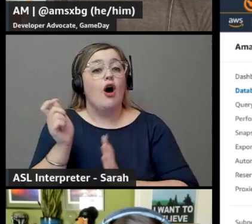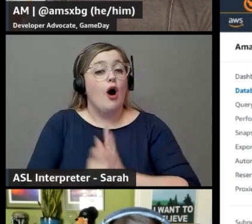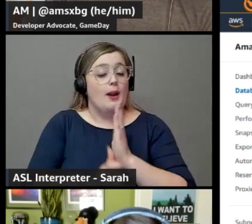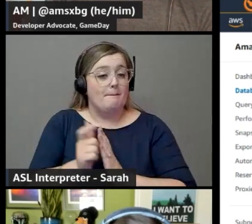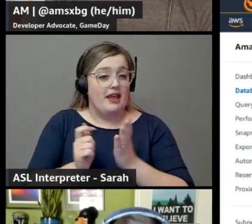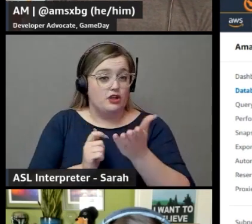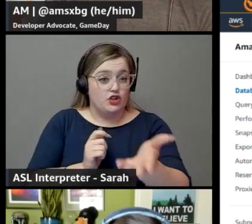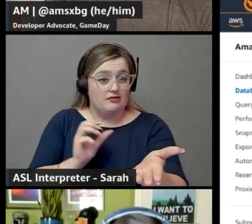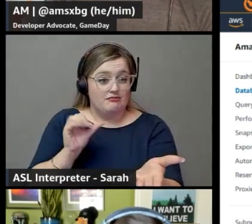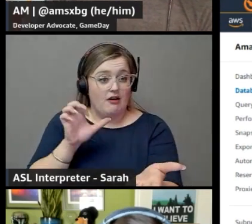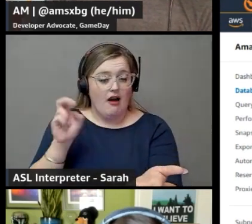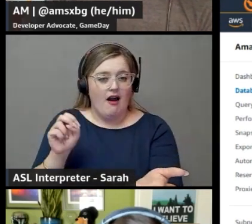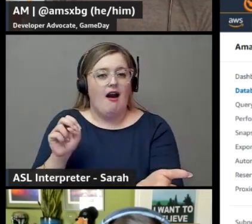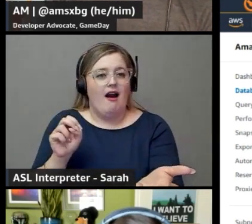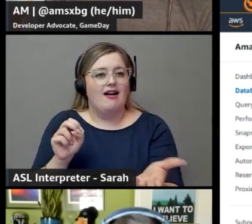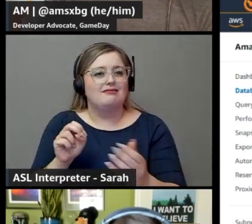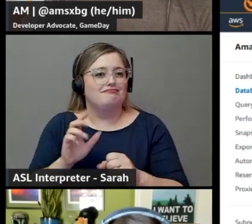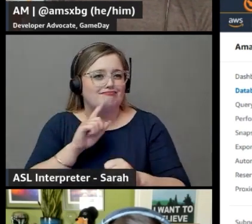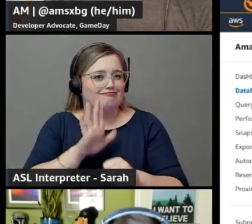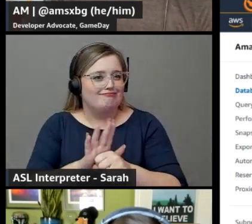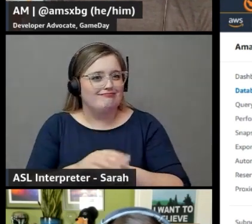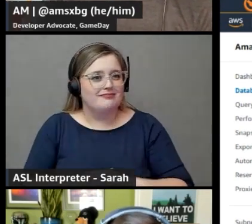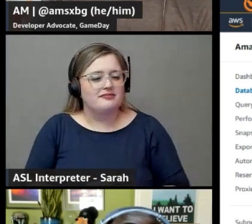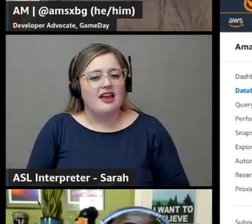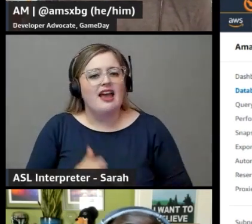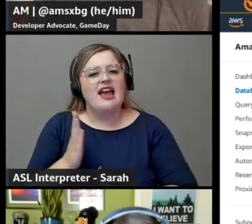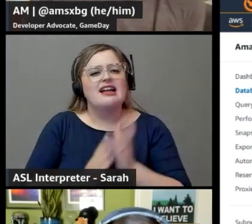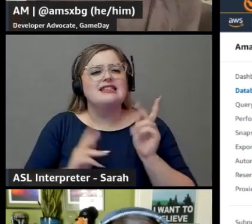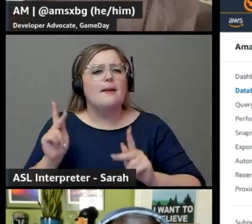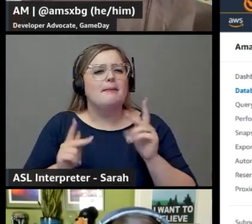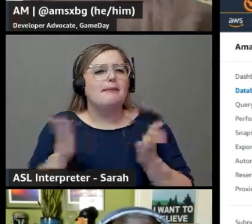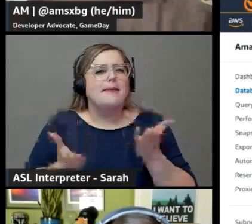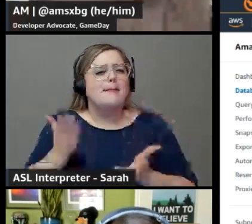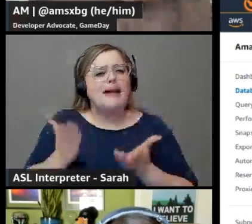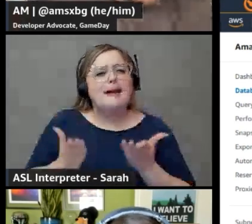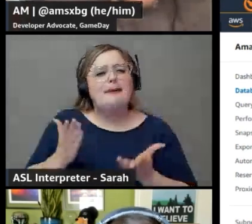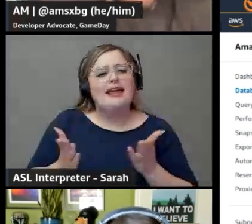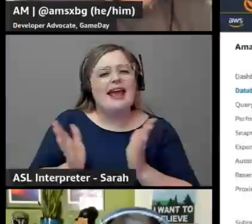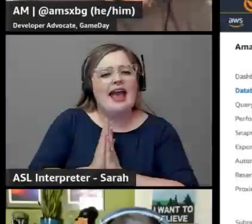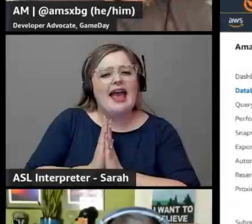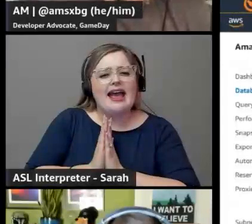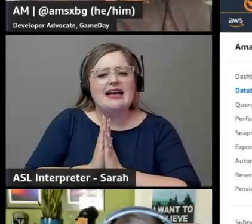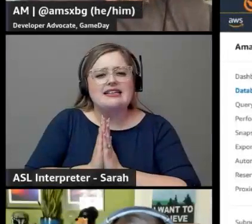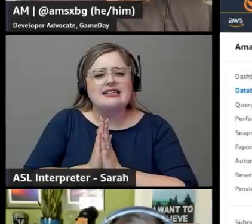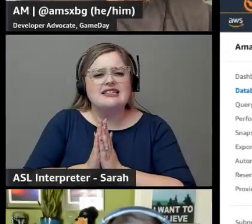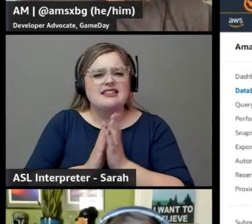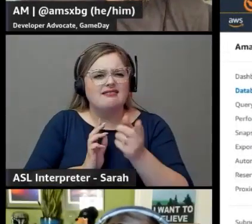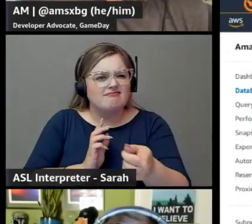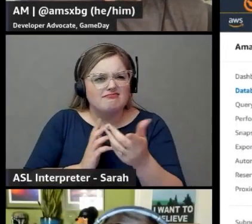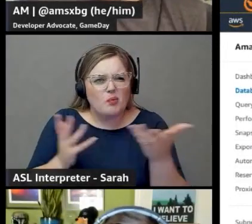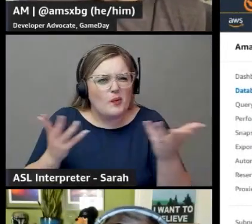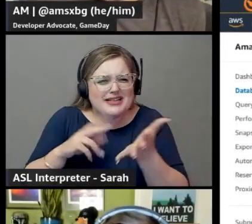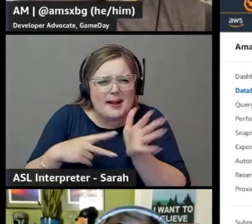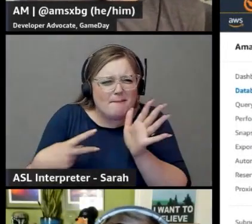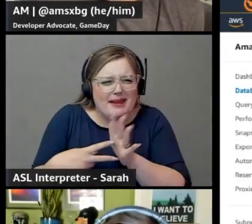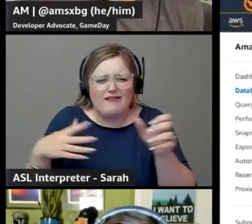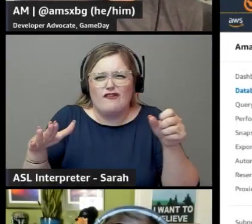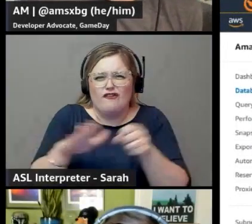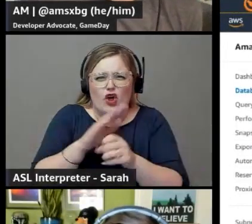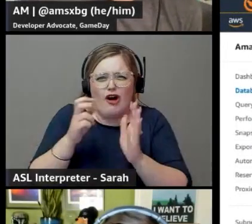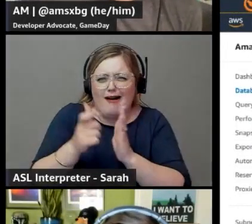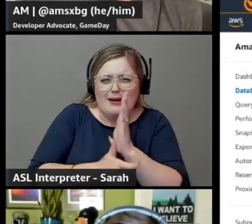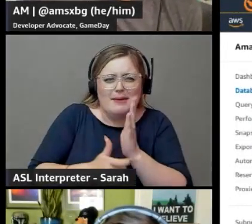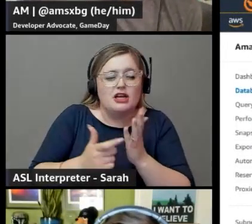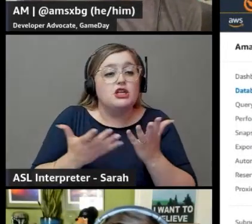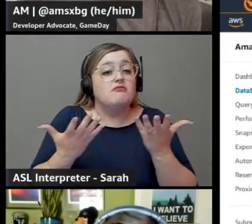which confirms it. And some people may ask, full automation, what does that mean? Well, sometimes you might want to